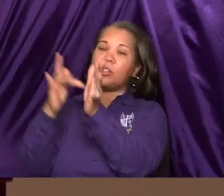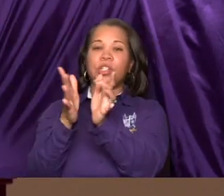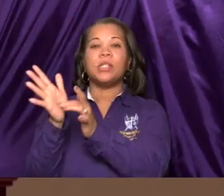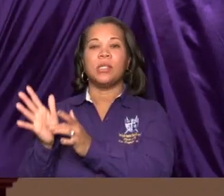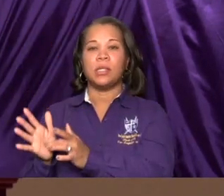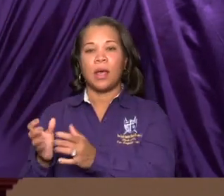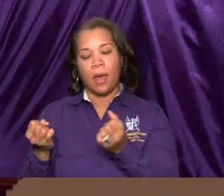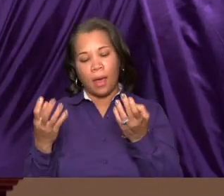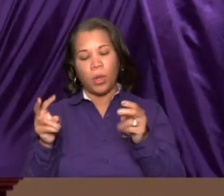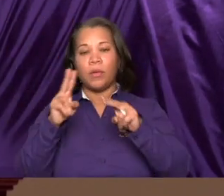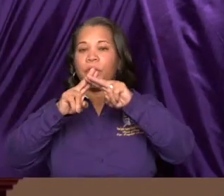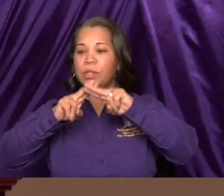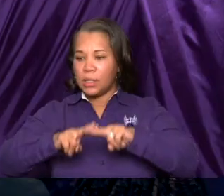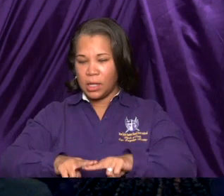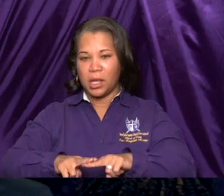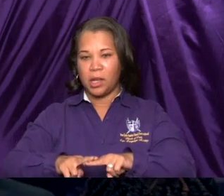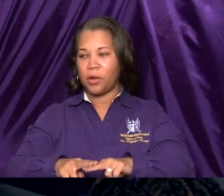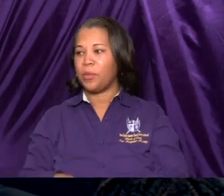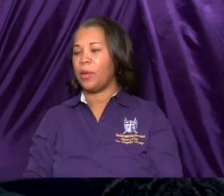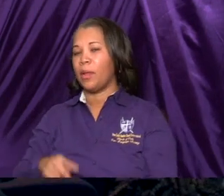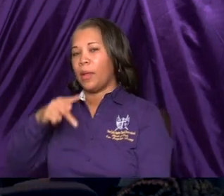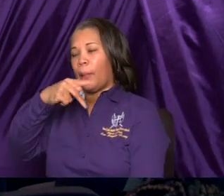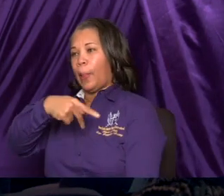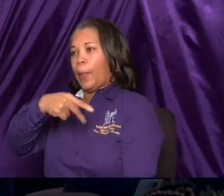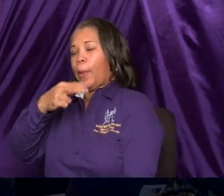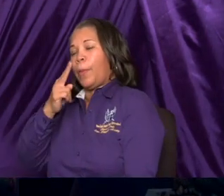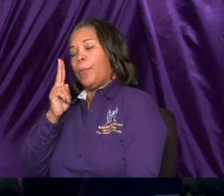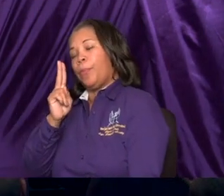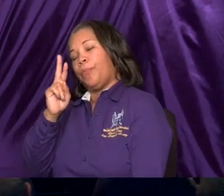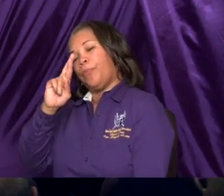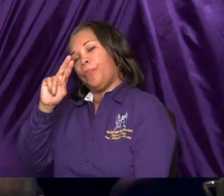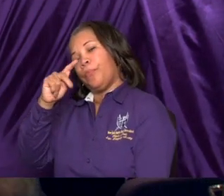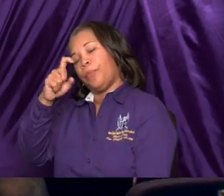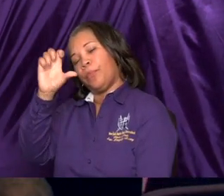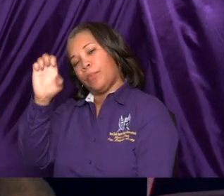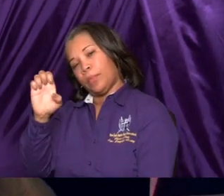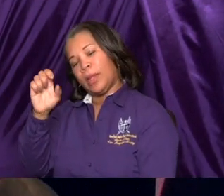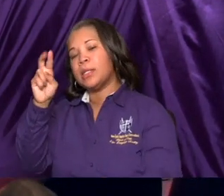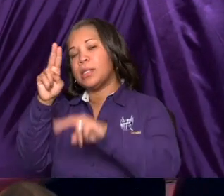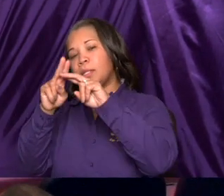are sitting here in these purple seats are desperate for him.